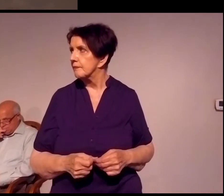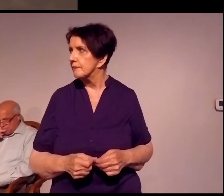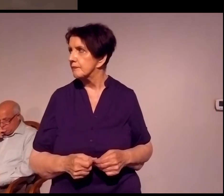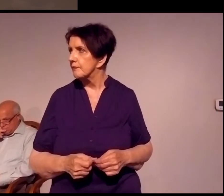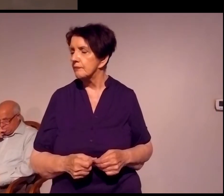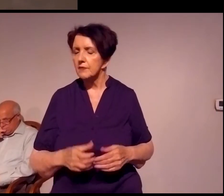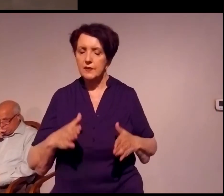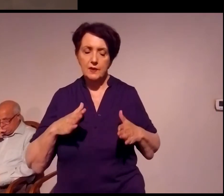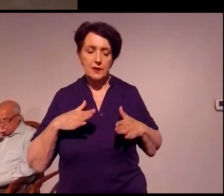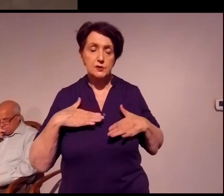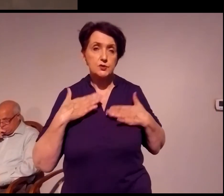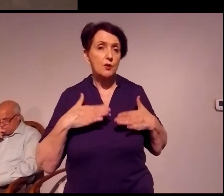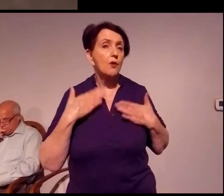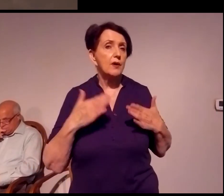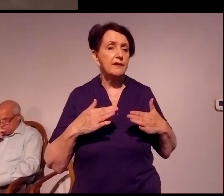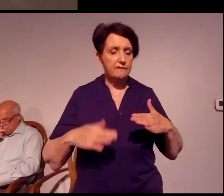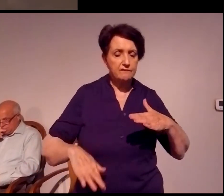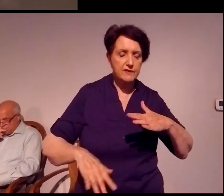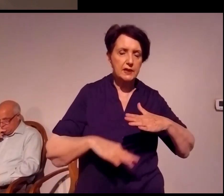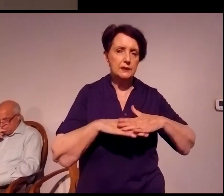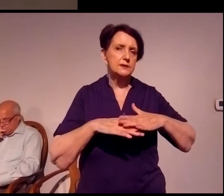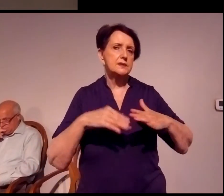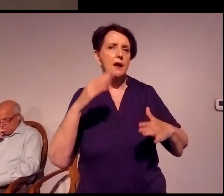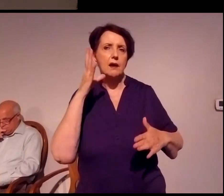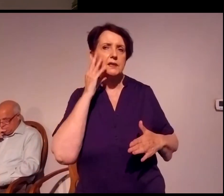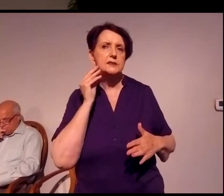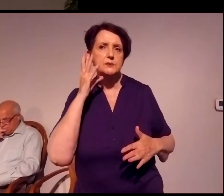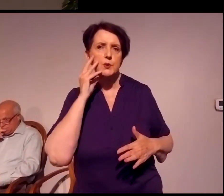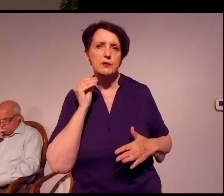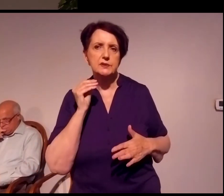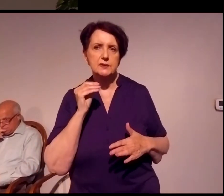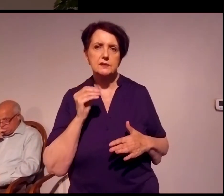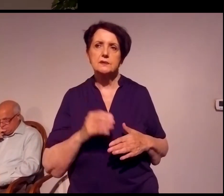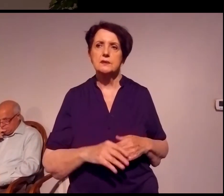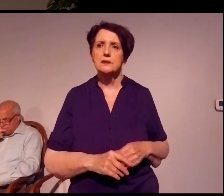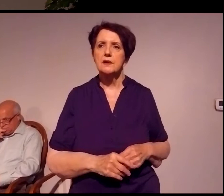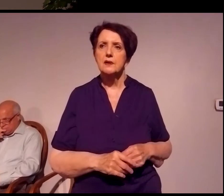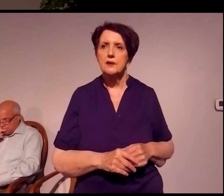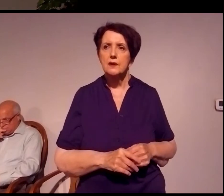That joy fills our experiences.